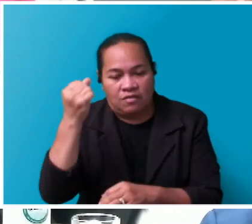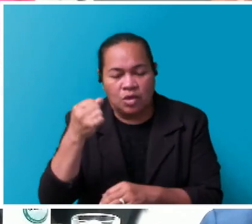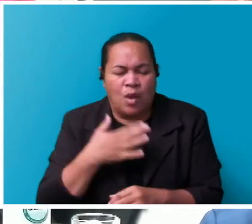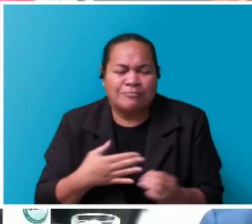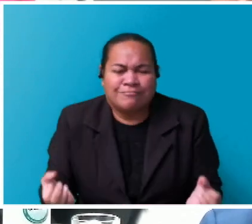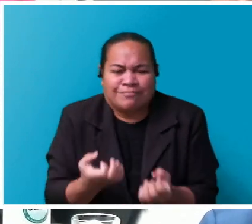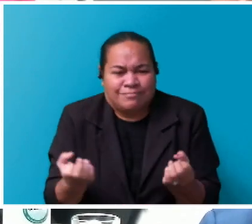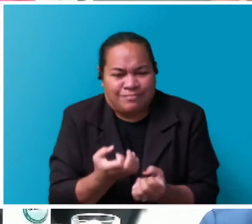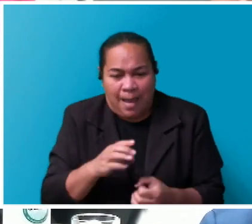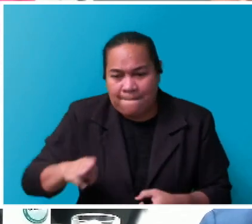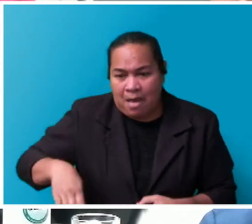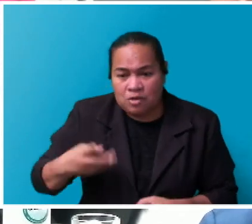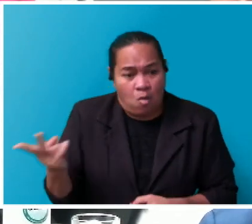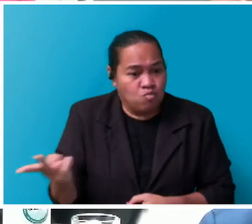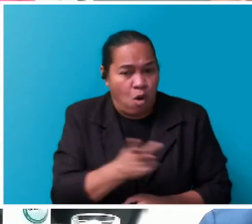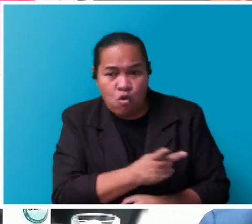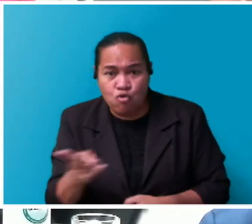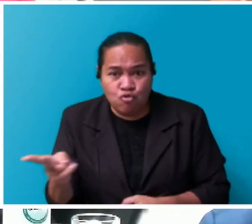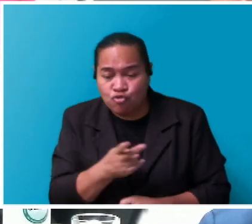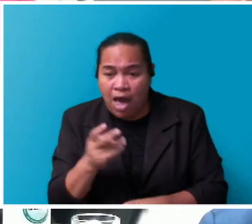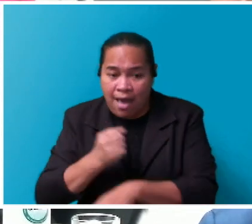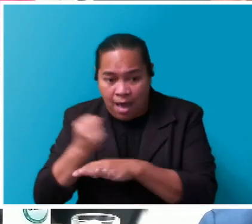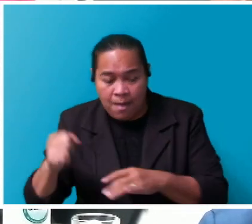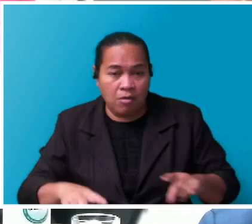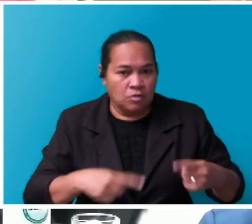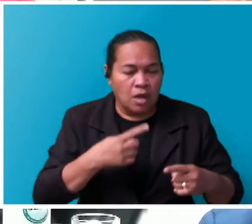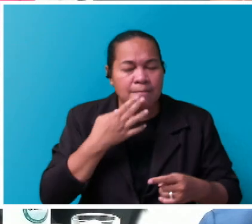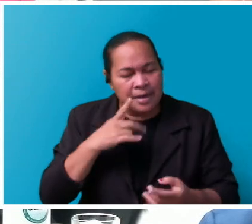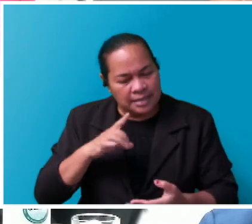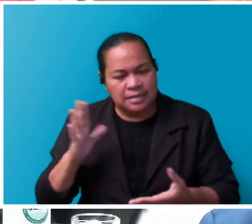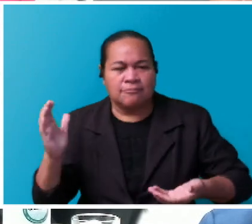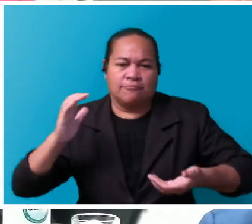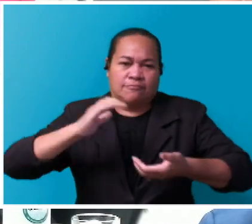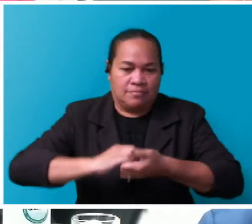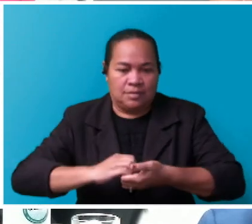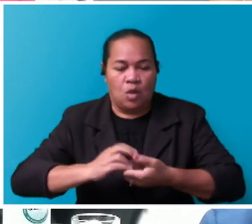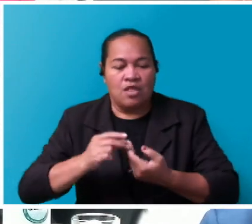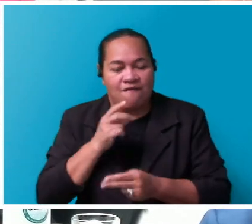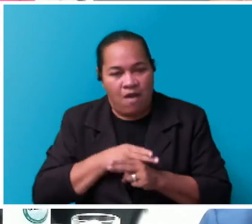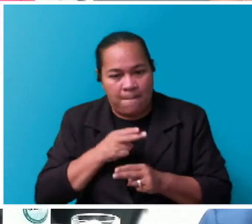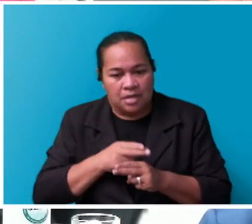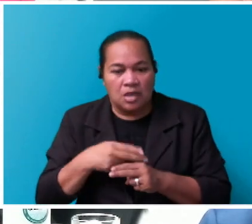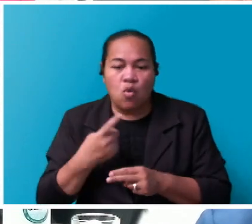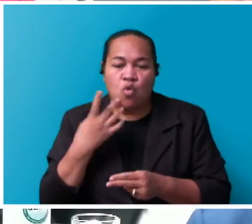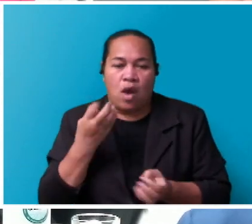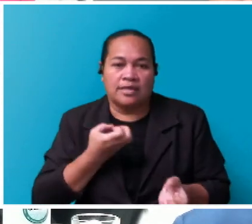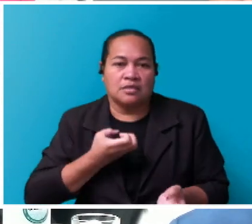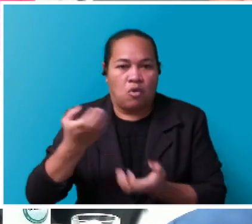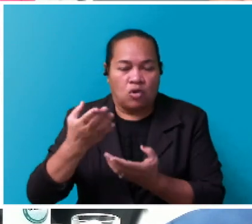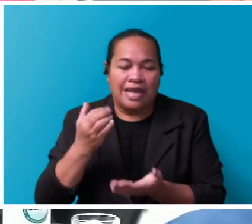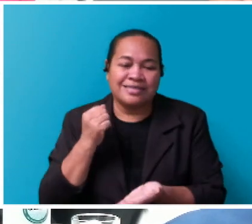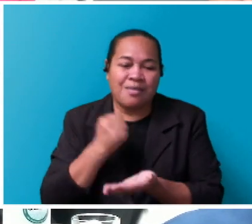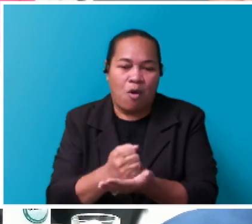members of this House on both sides to stand in solidarity with our farmers, exporters, and support